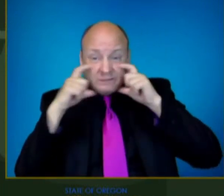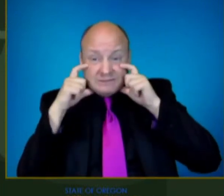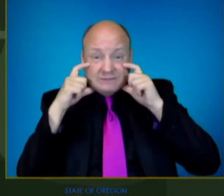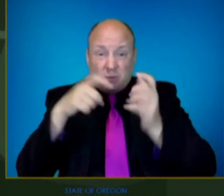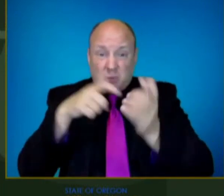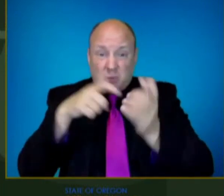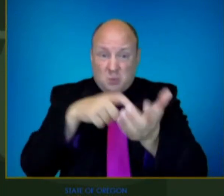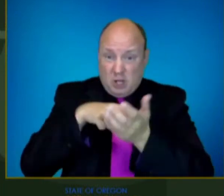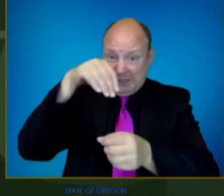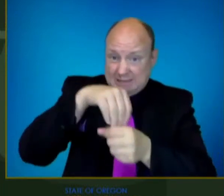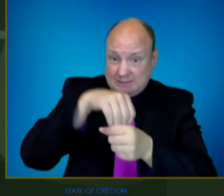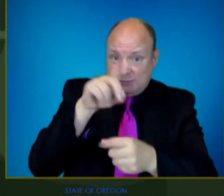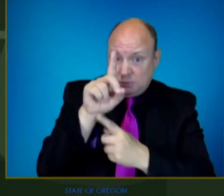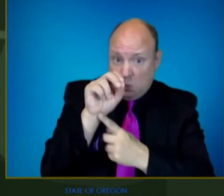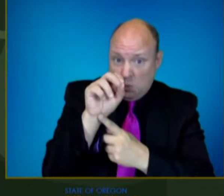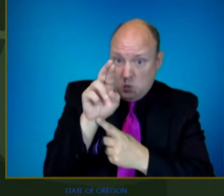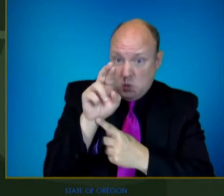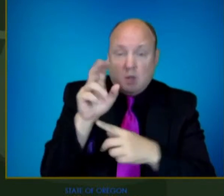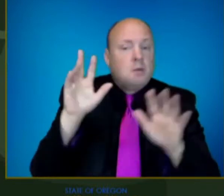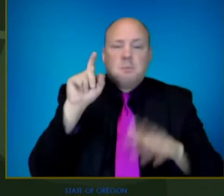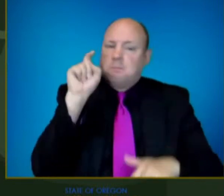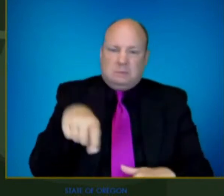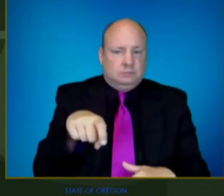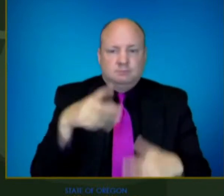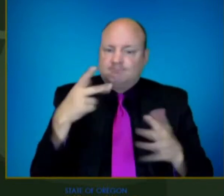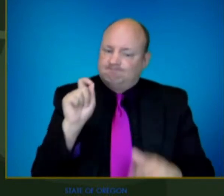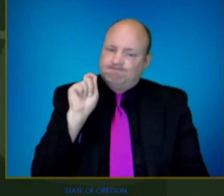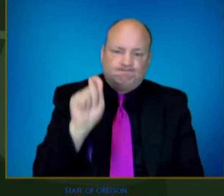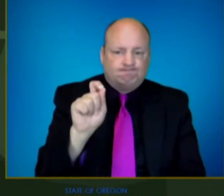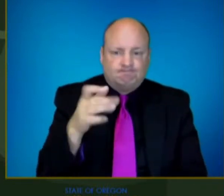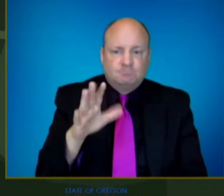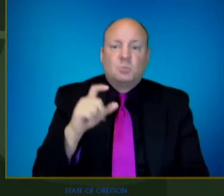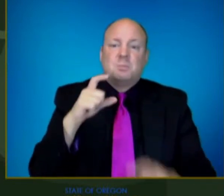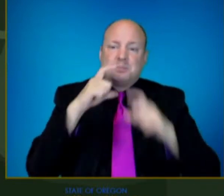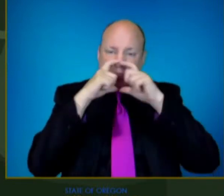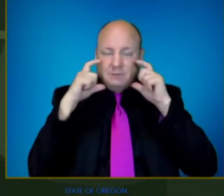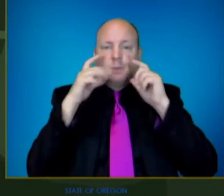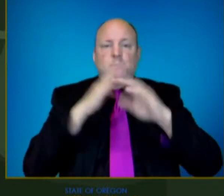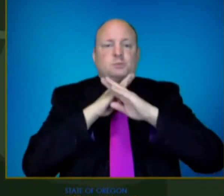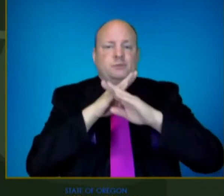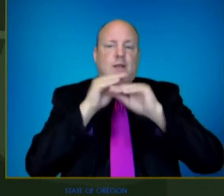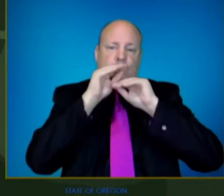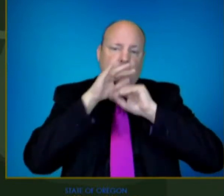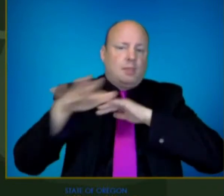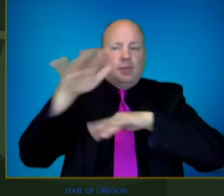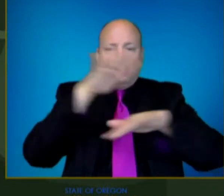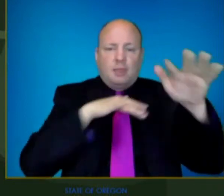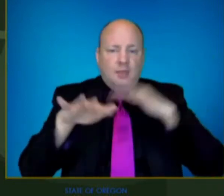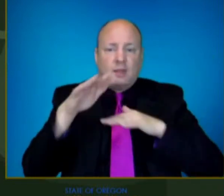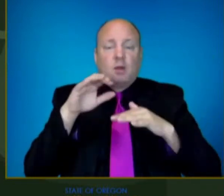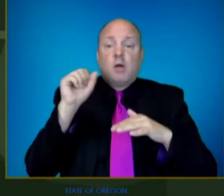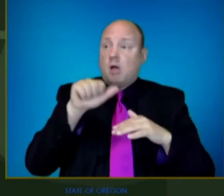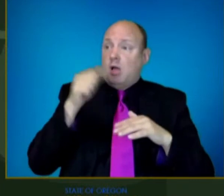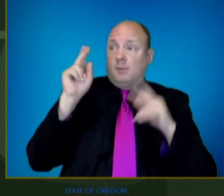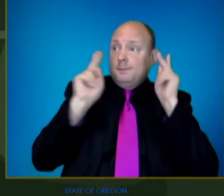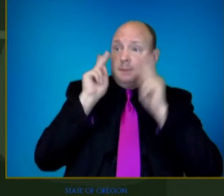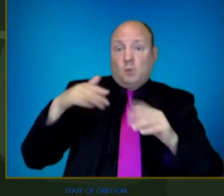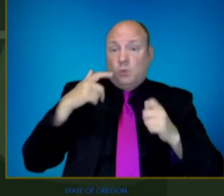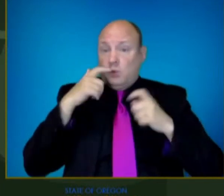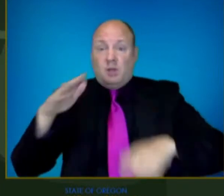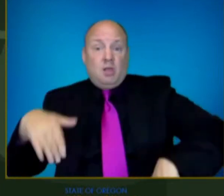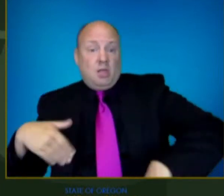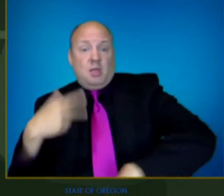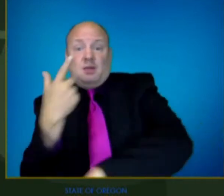The use of face masks provides significant protection of people who are unvaccinated as well as providing additional protection against the small